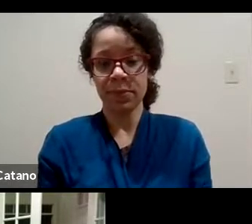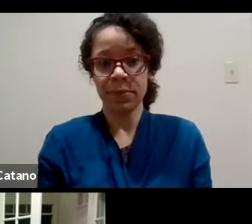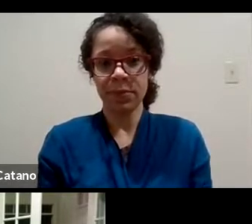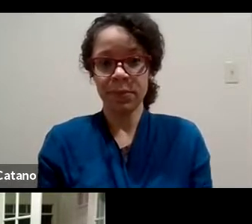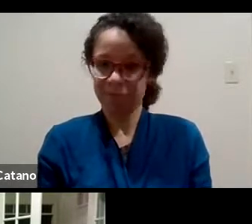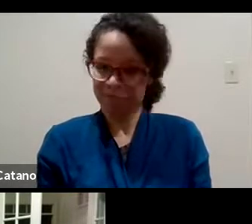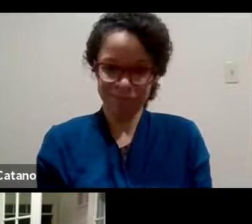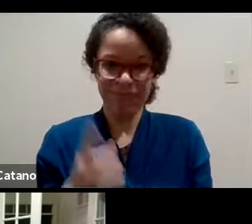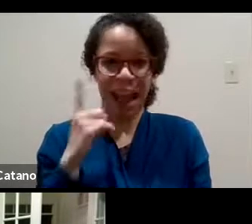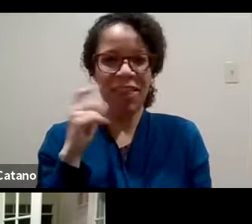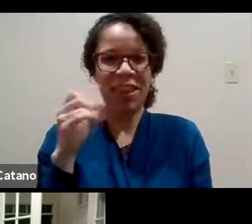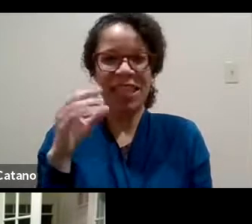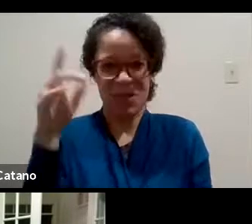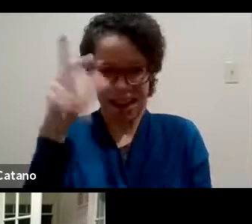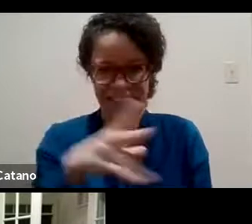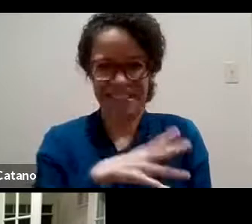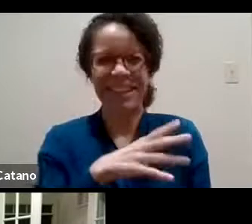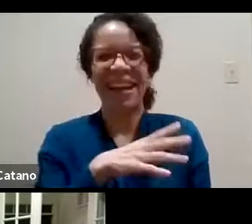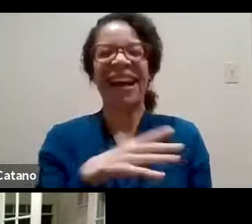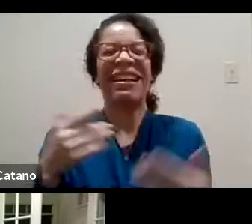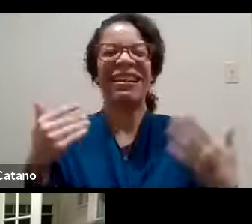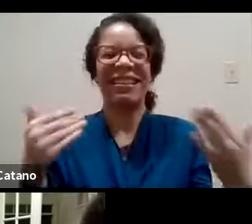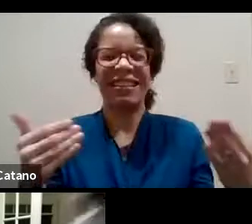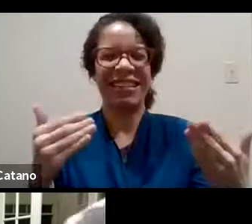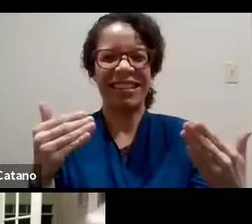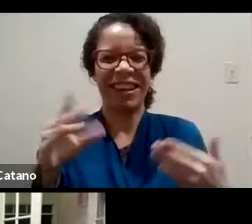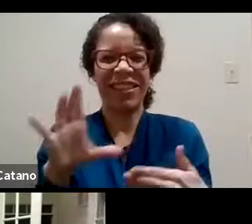I didn't think so. OK, I'm required to do that. Thank you.